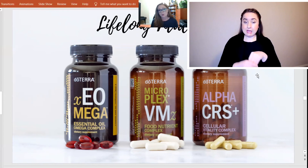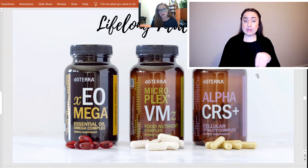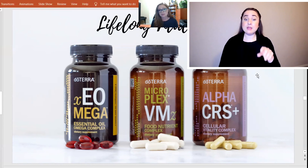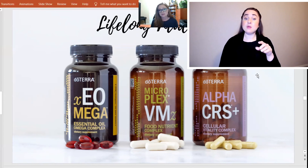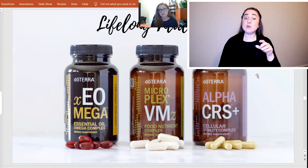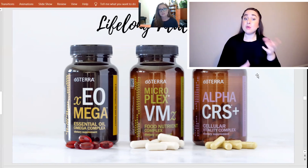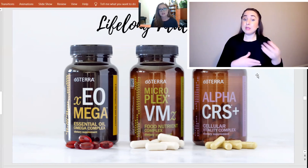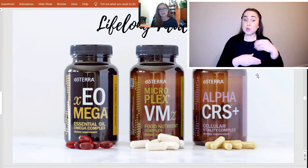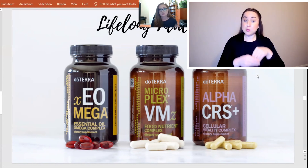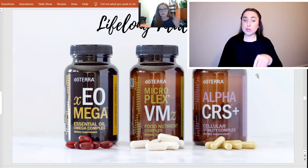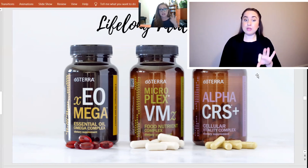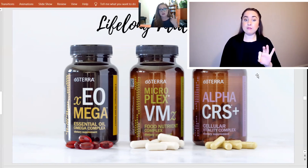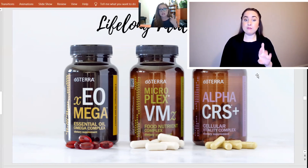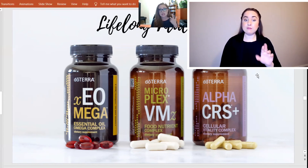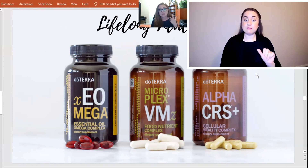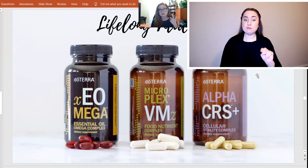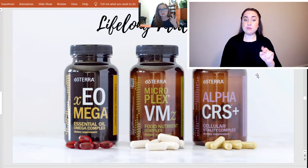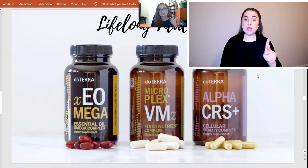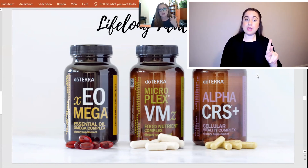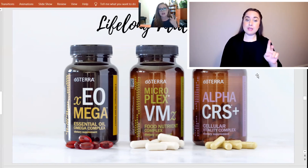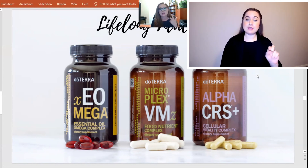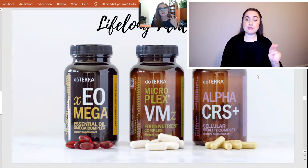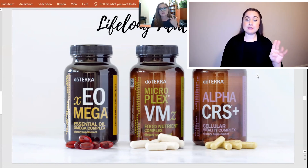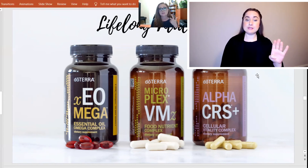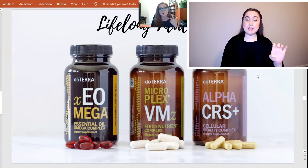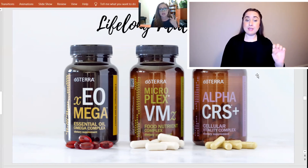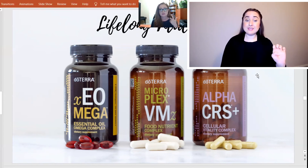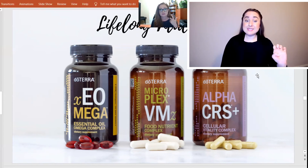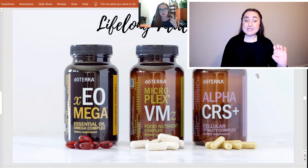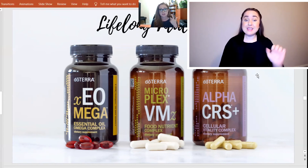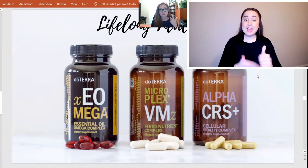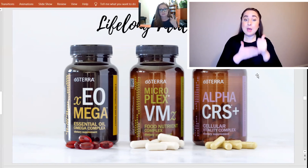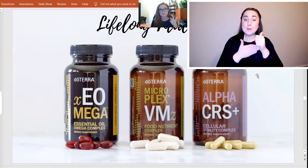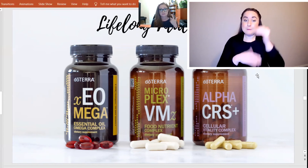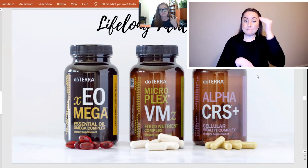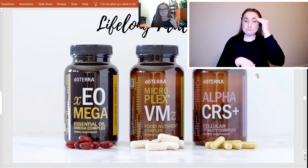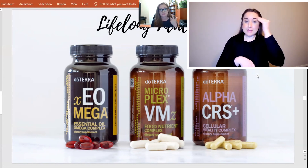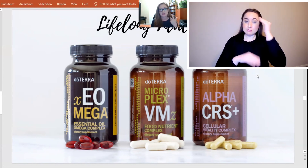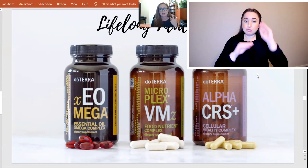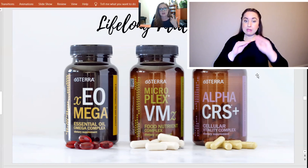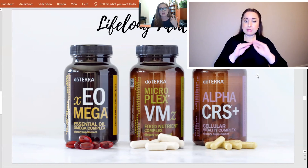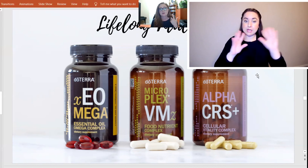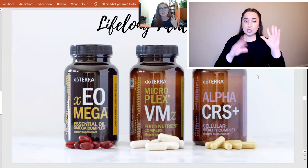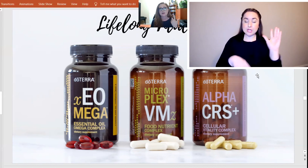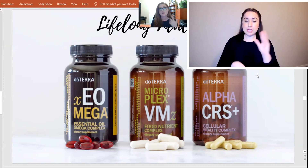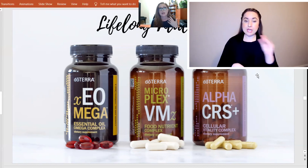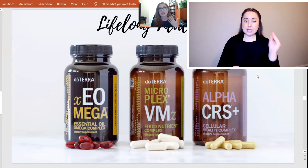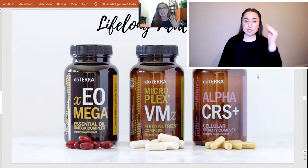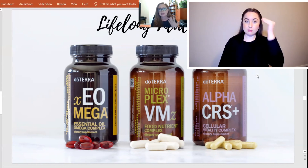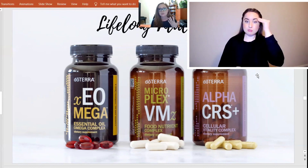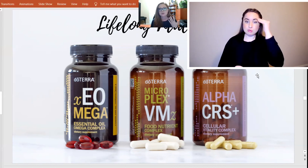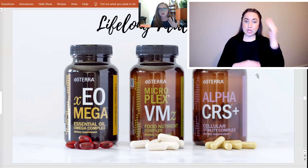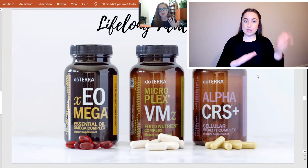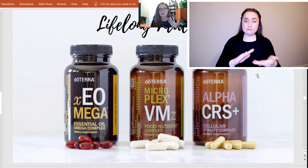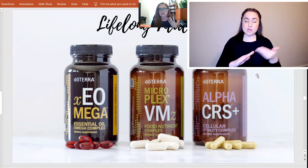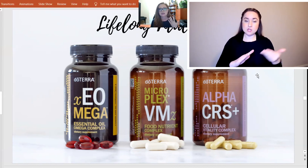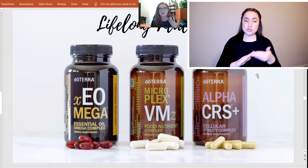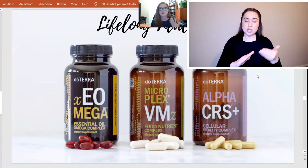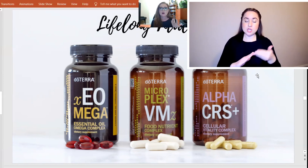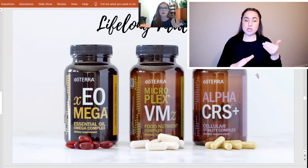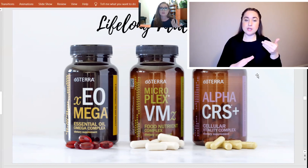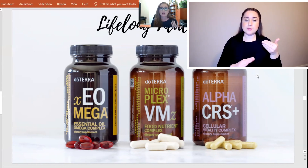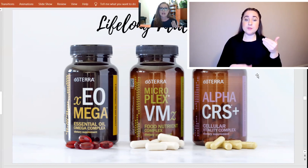supports mental clarity and brain function. And we know 80%